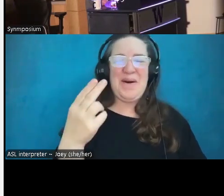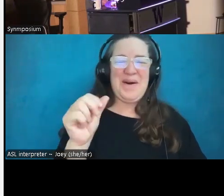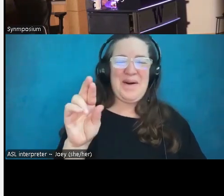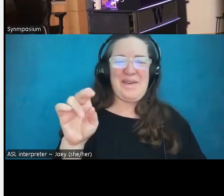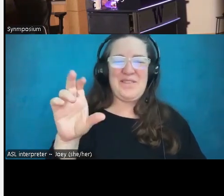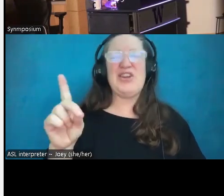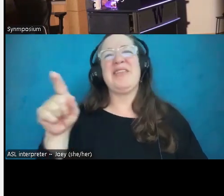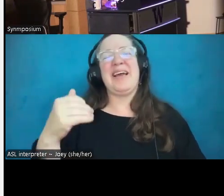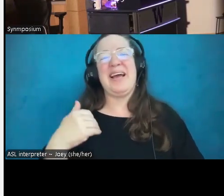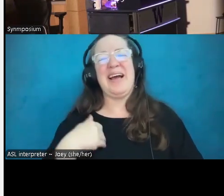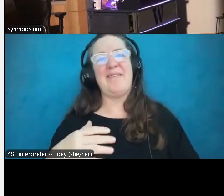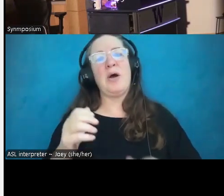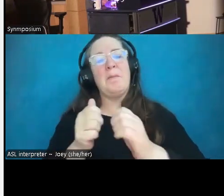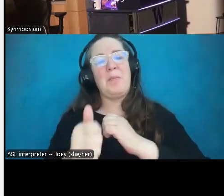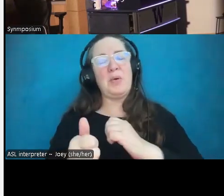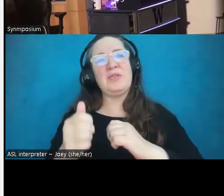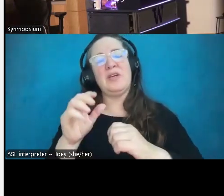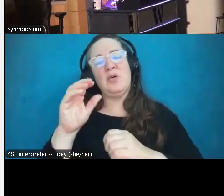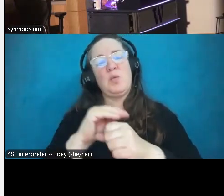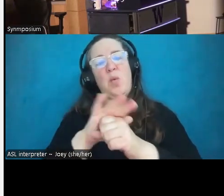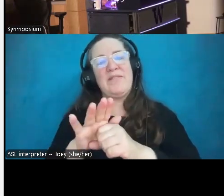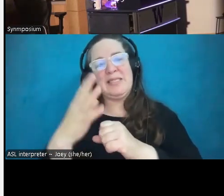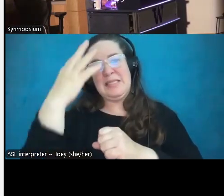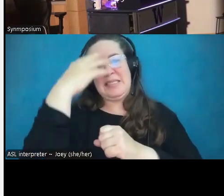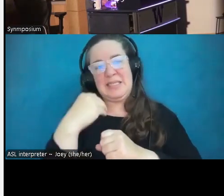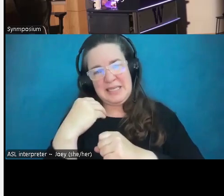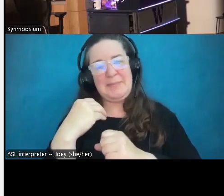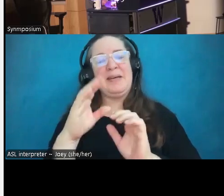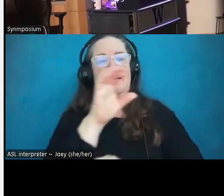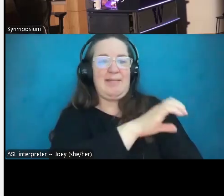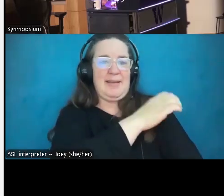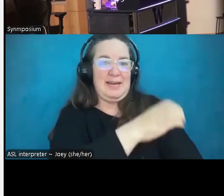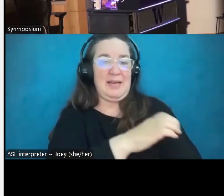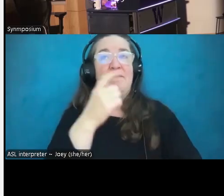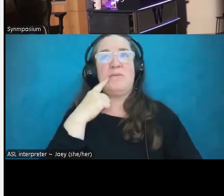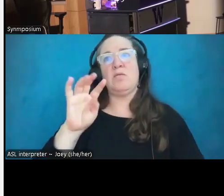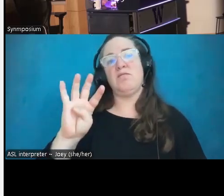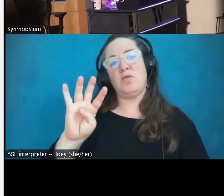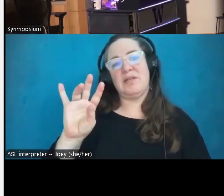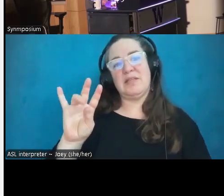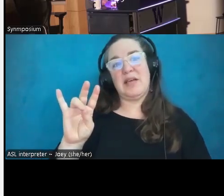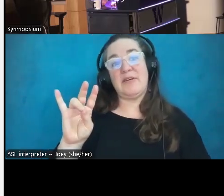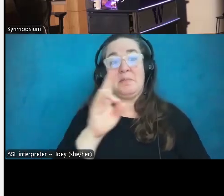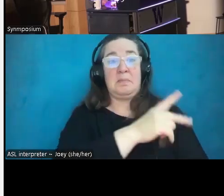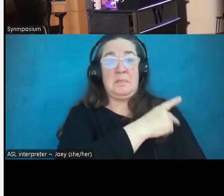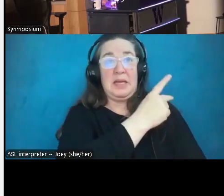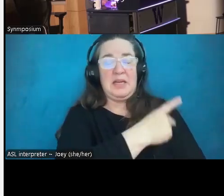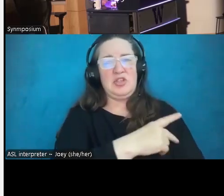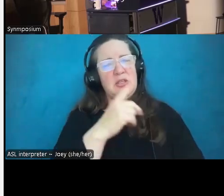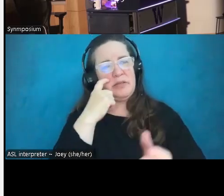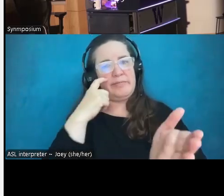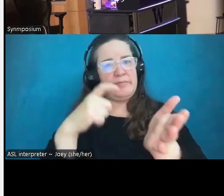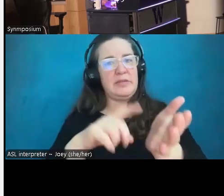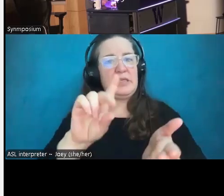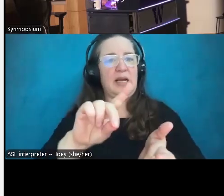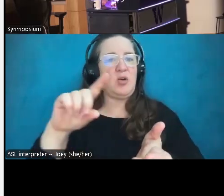sleep clinic. And they basically just said for 47 patients, what did they diagnose? Obstructive sleep apnea, it's really common